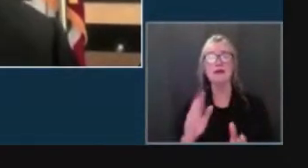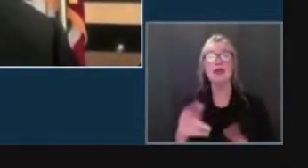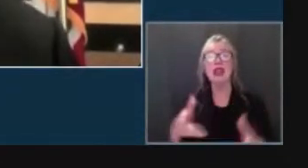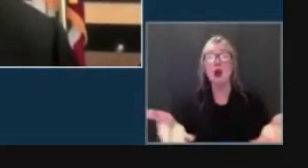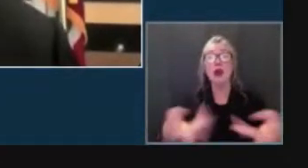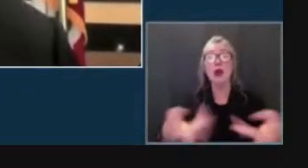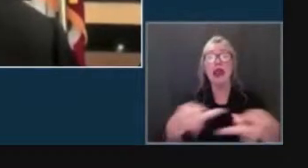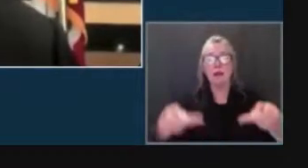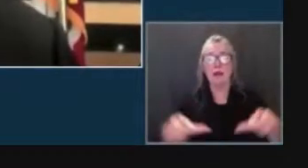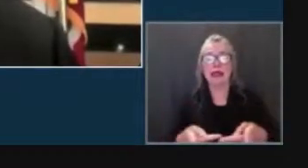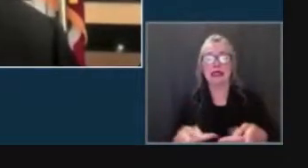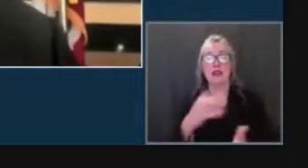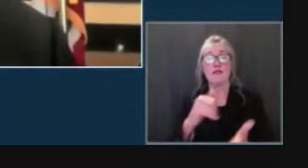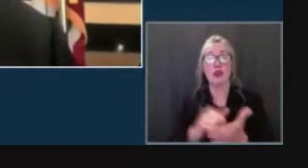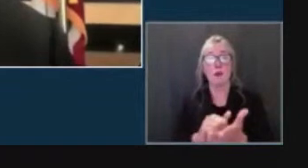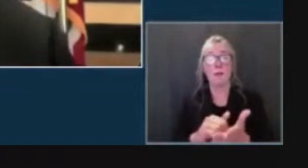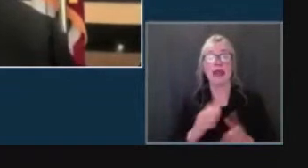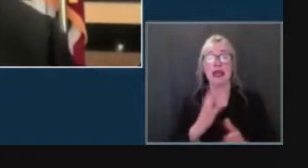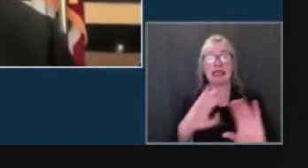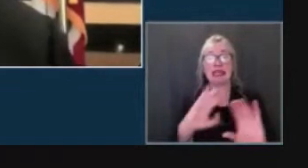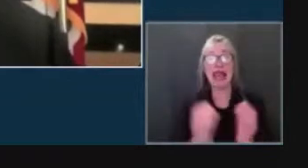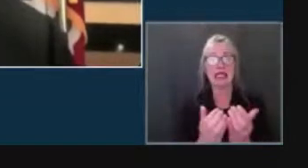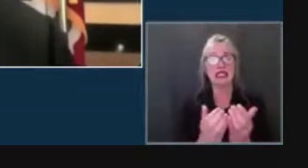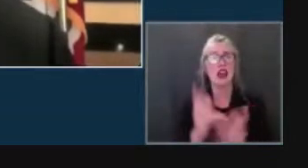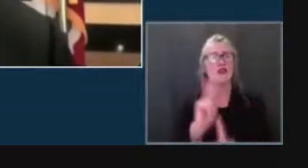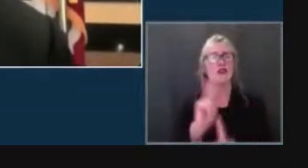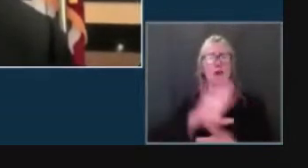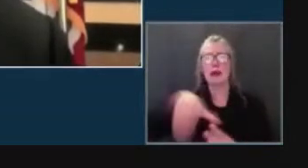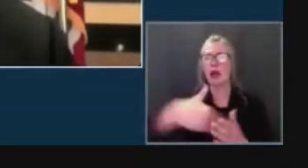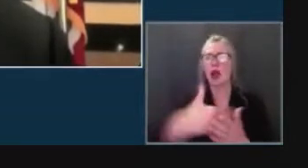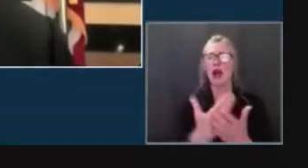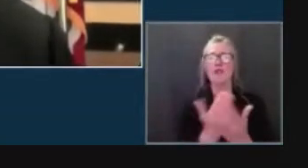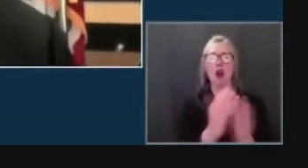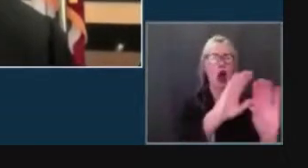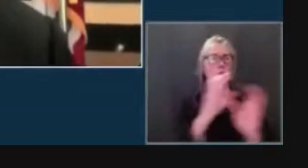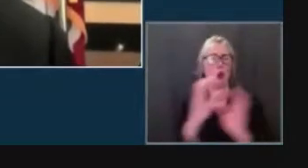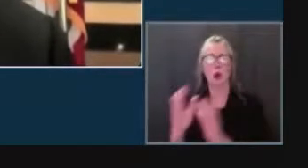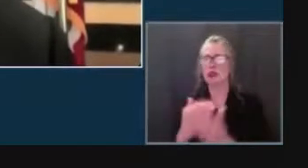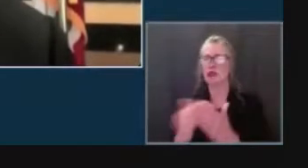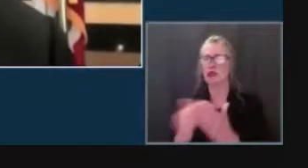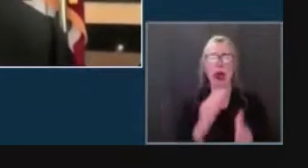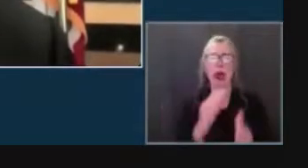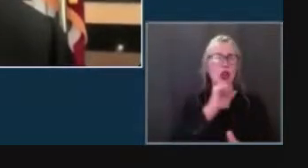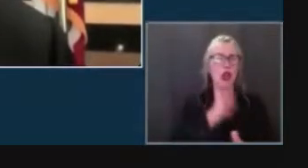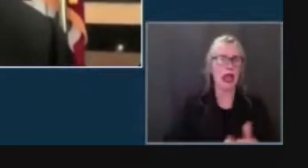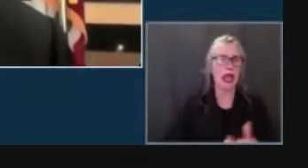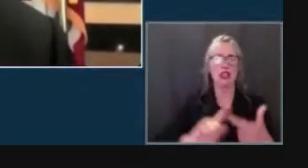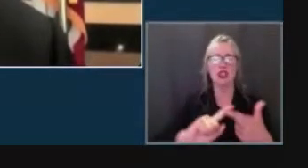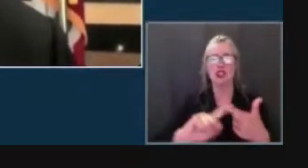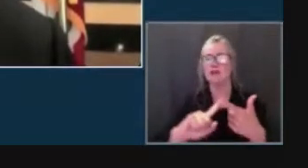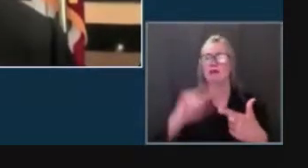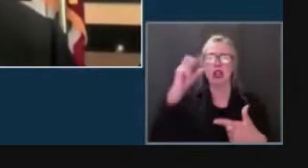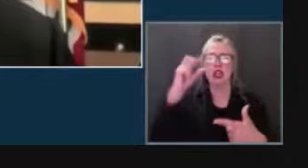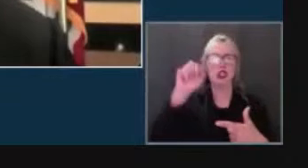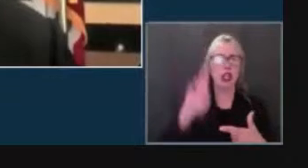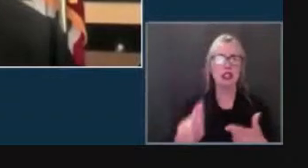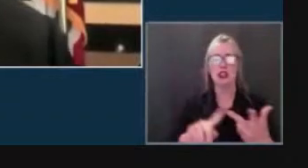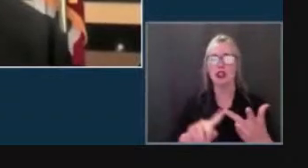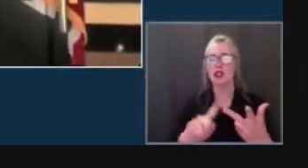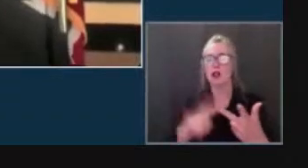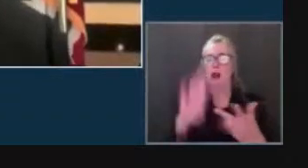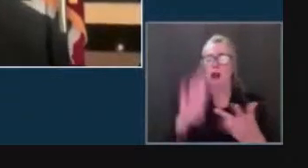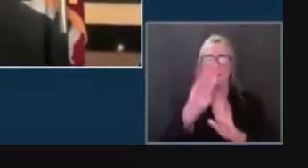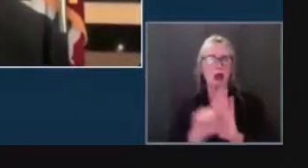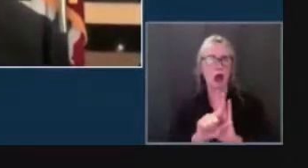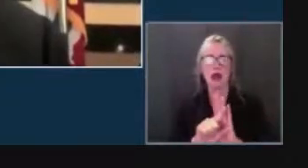life, every gender, every age, and every racial background equally, free of harassment or discrimination. Those are